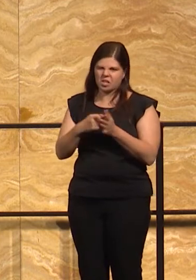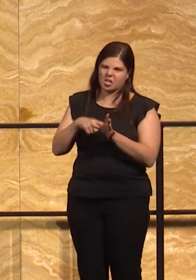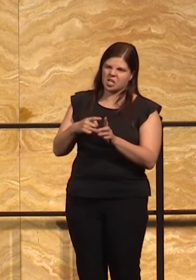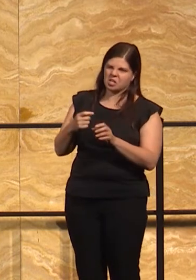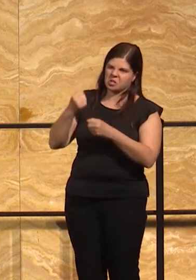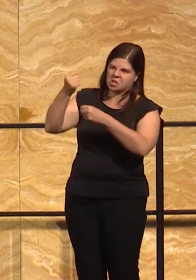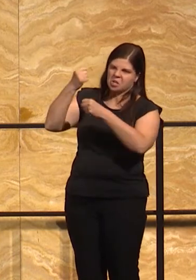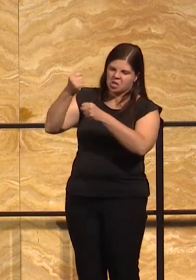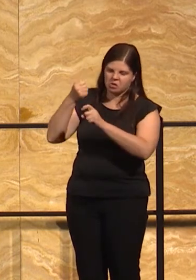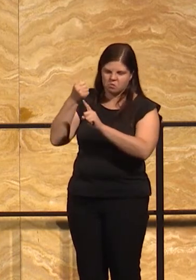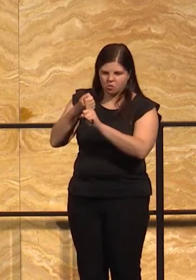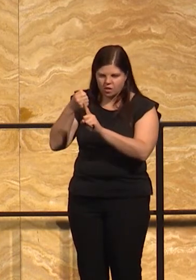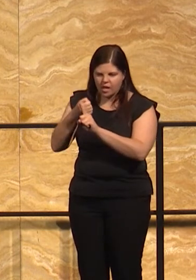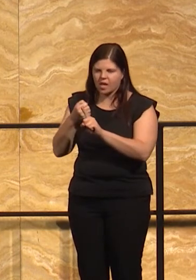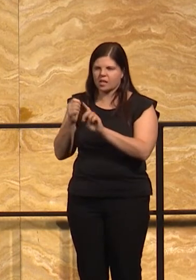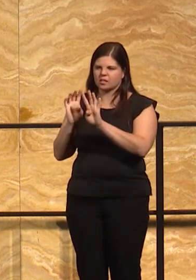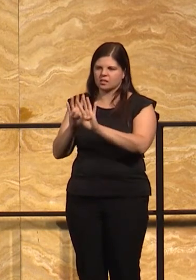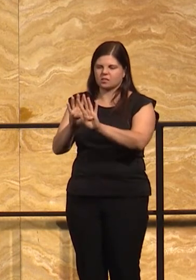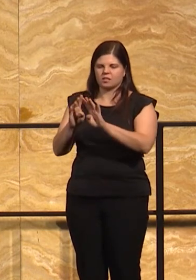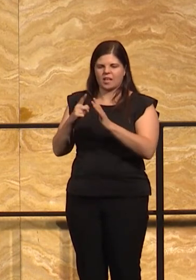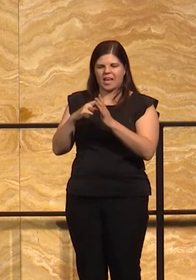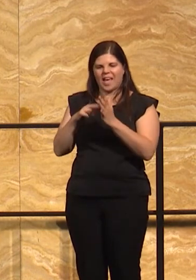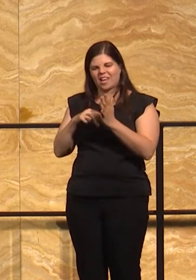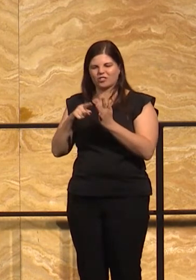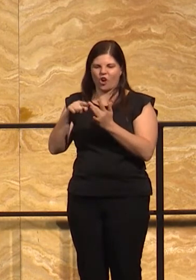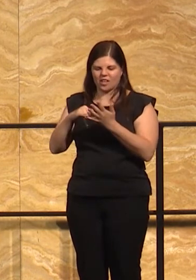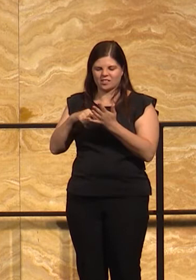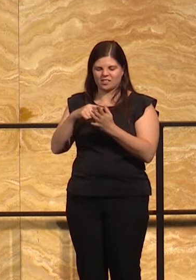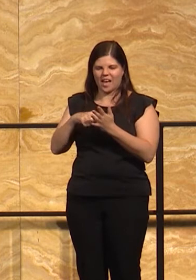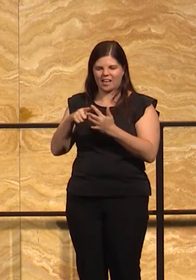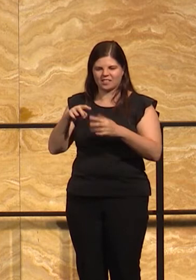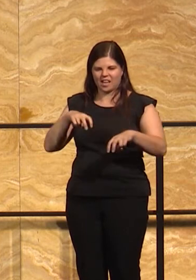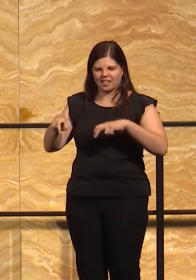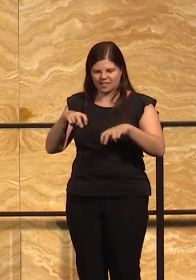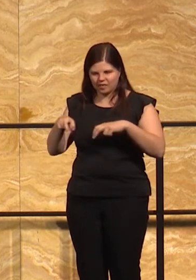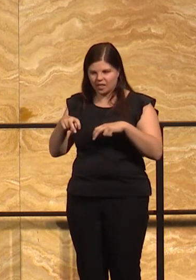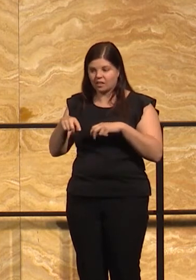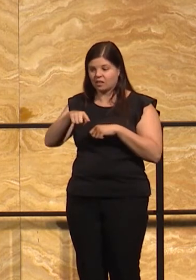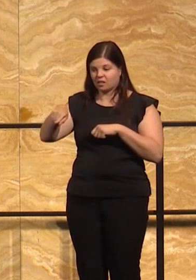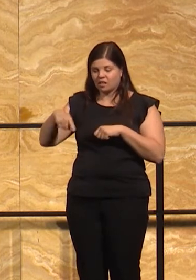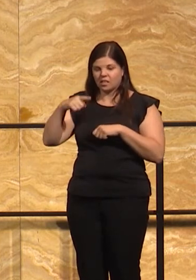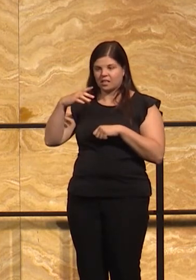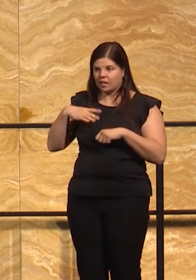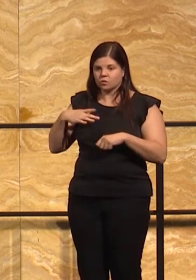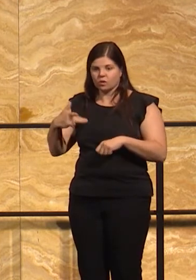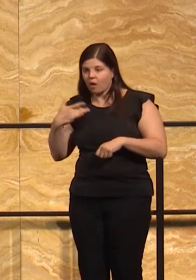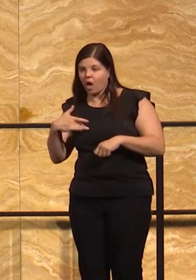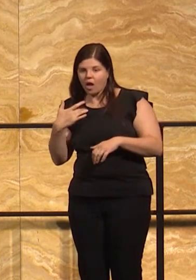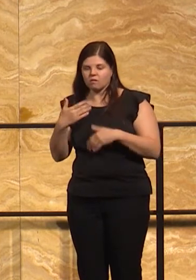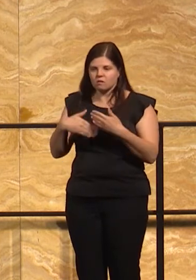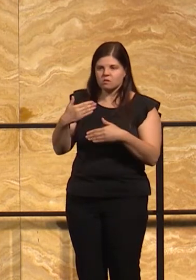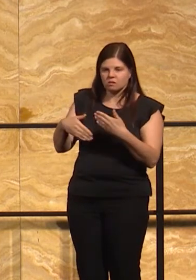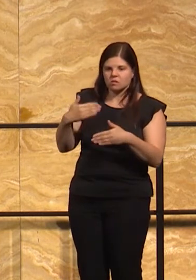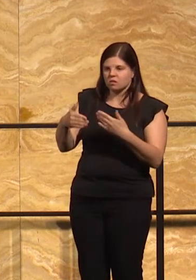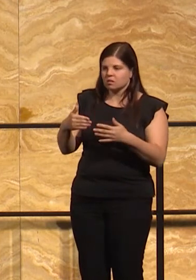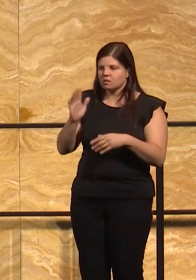kinds of the combination of anti-state activities by populations who need to survive in spite of their leaders